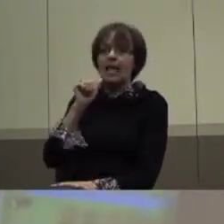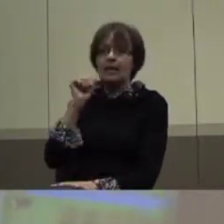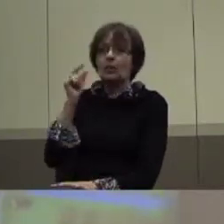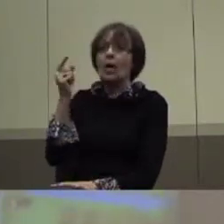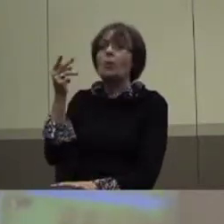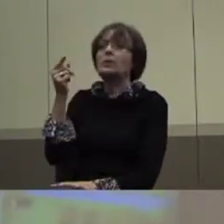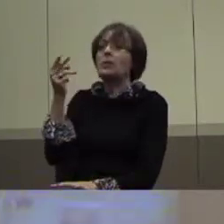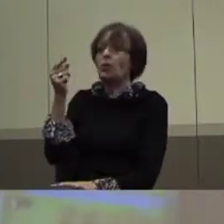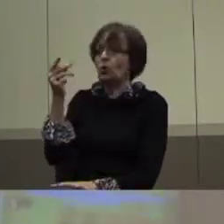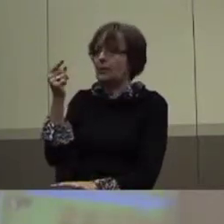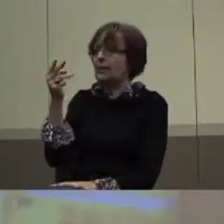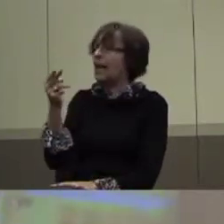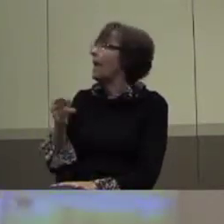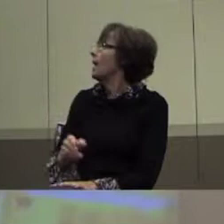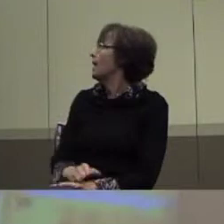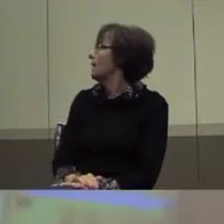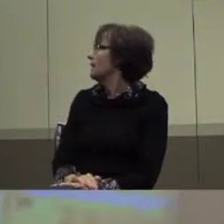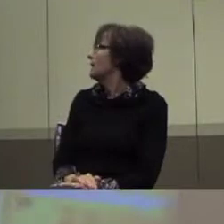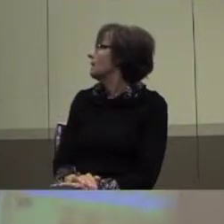Yes, there's a Friday.